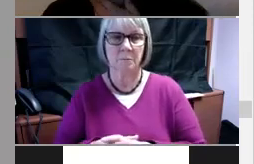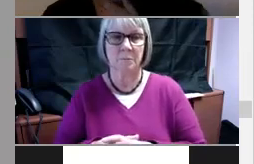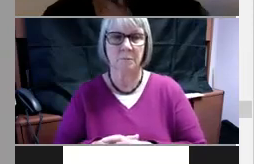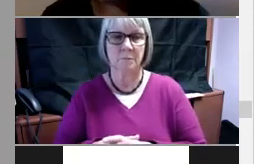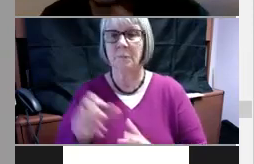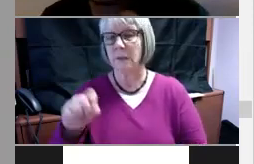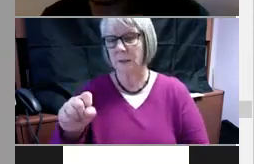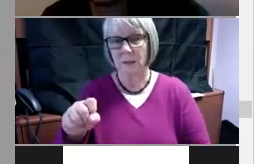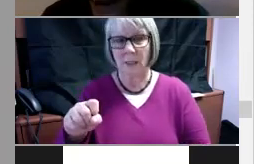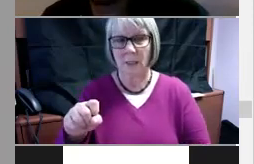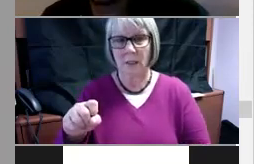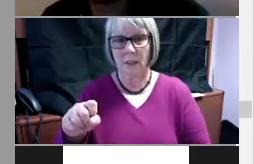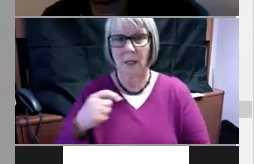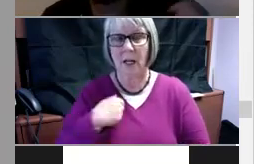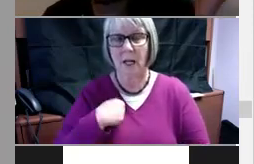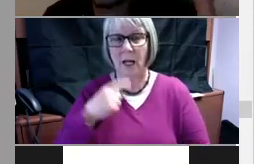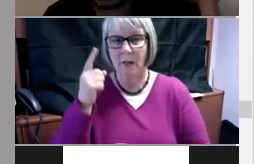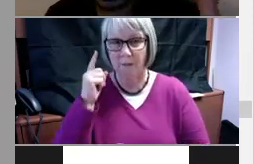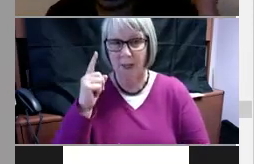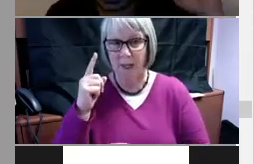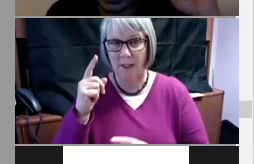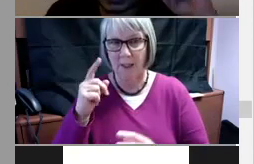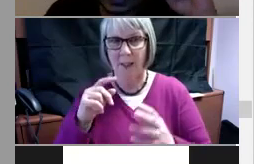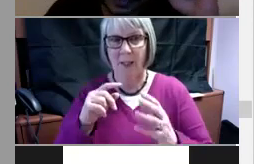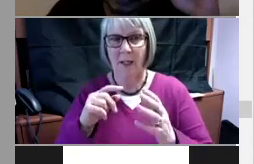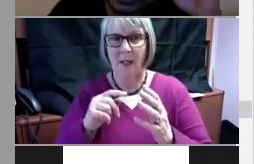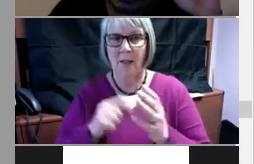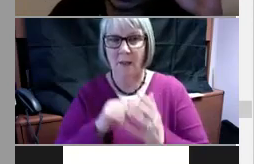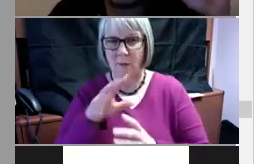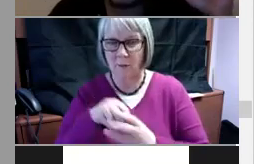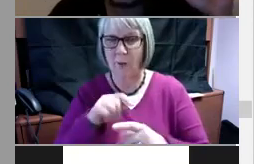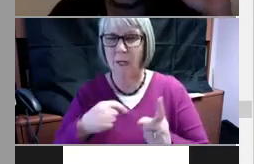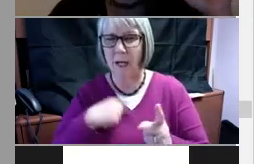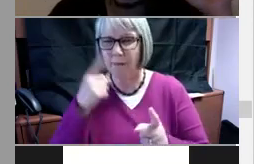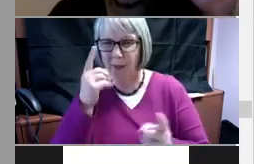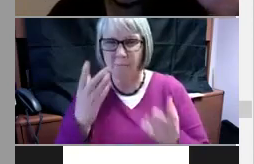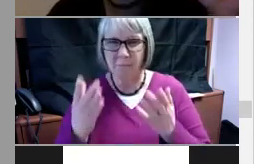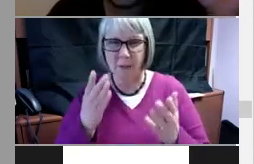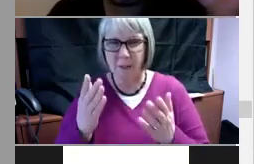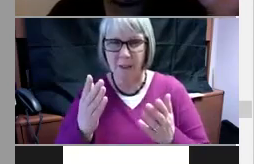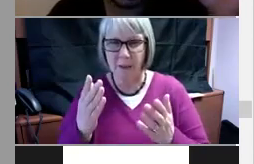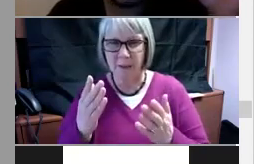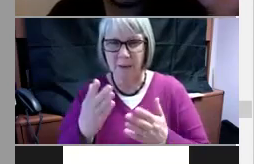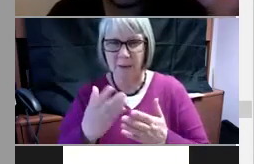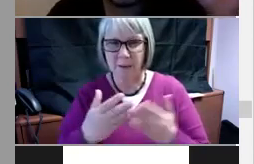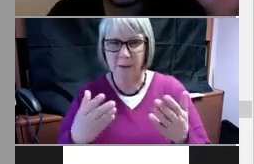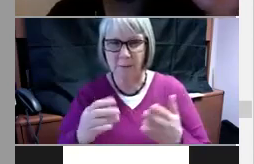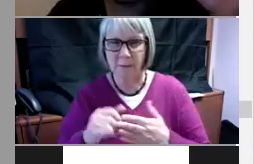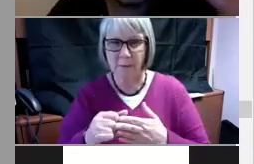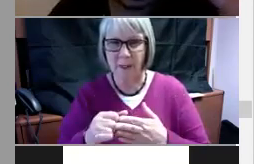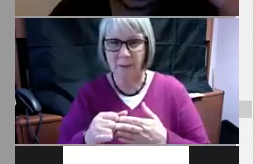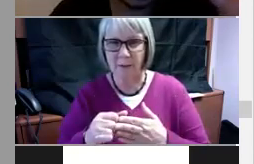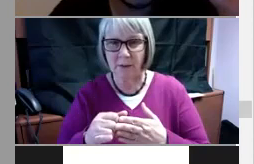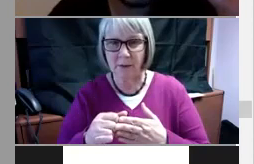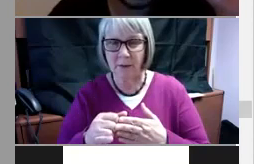Yes, Ravya, I think the lecture videos were uploaded, but I think there might be some hiccup with the YouTube algo or something. I